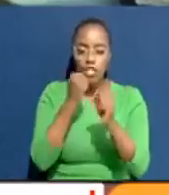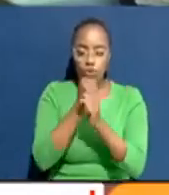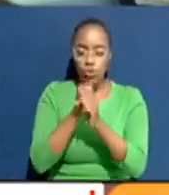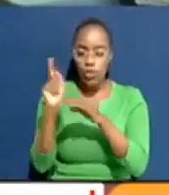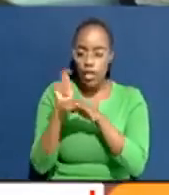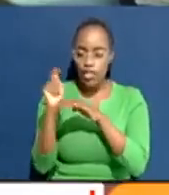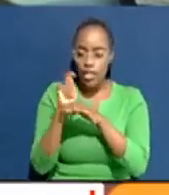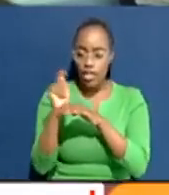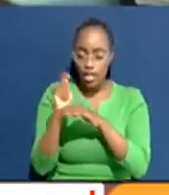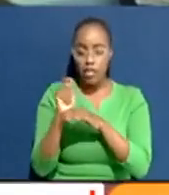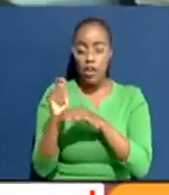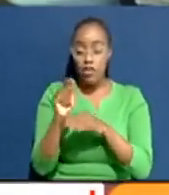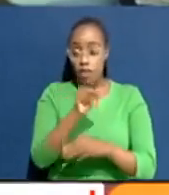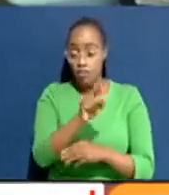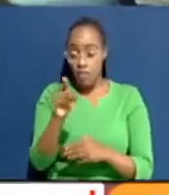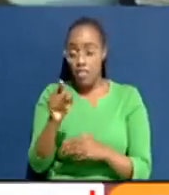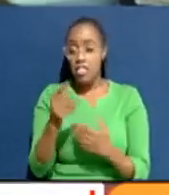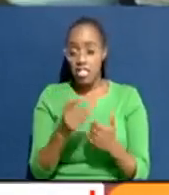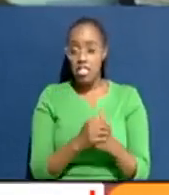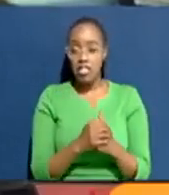training of this.